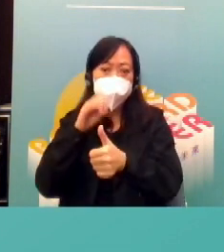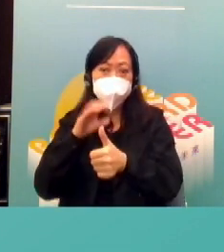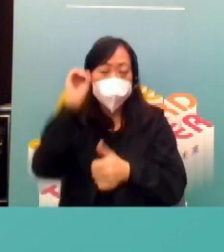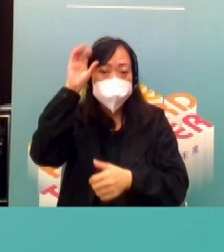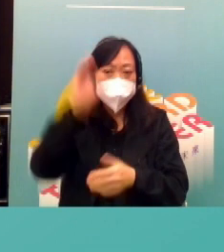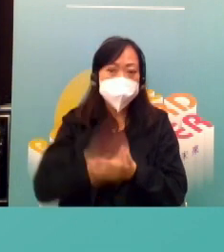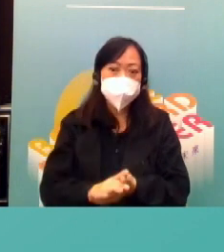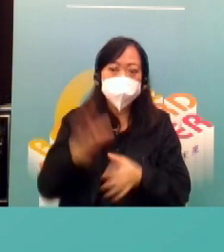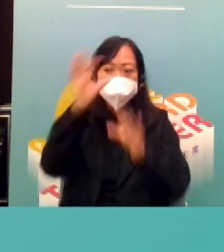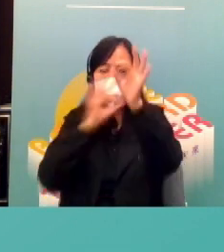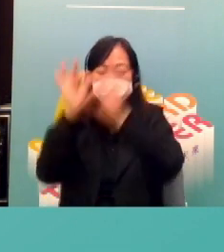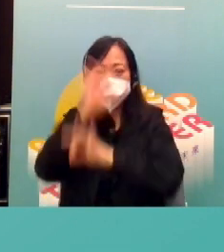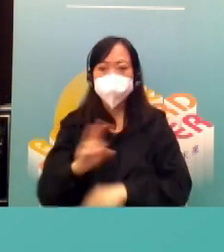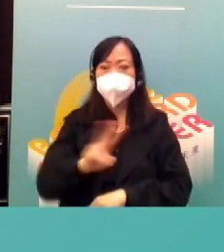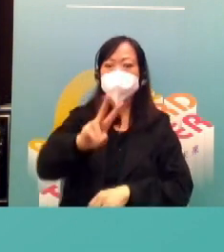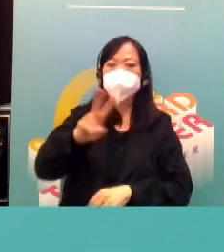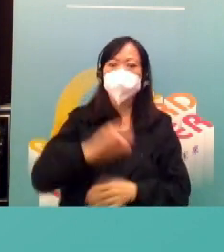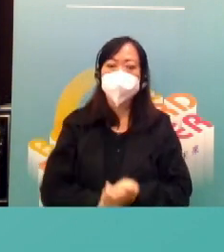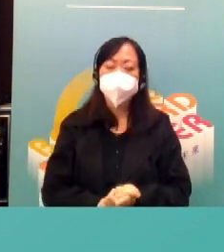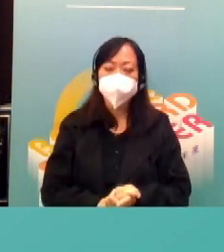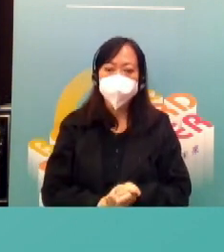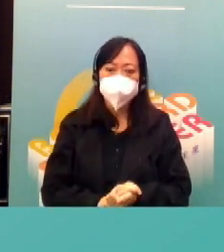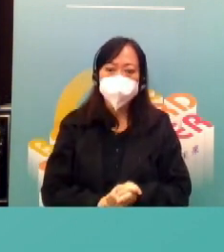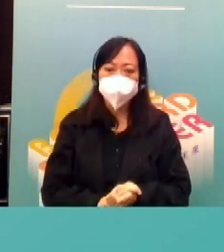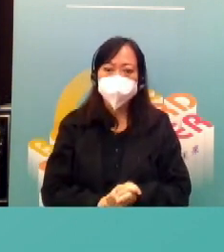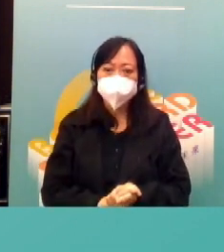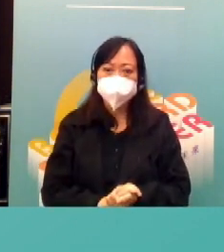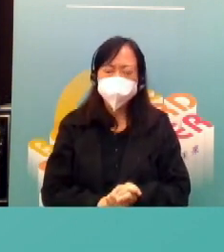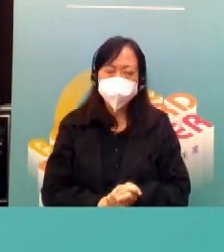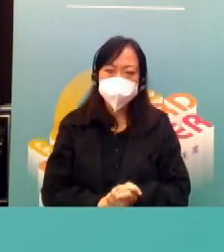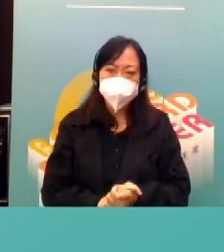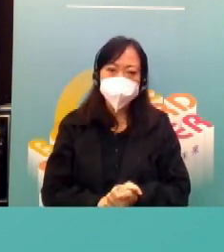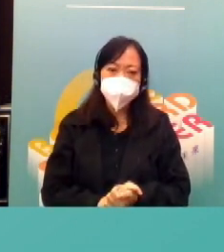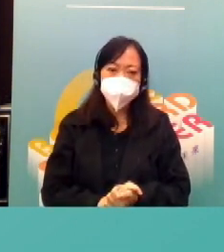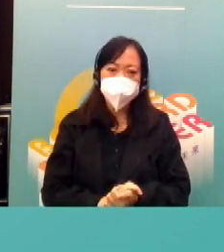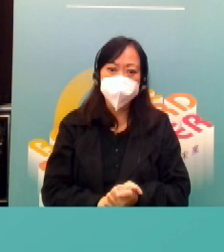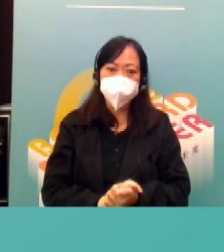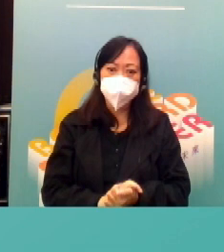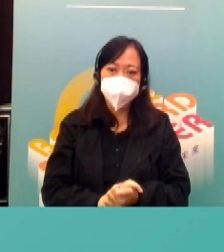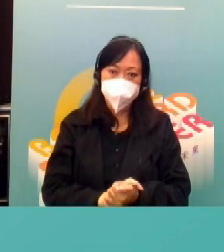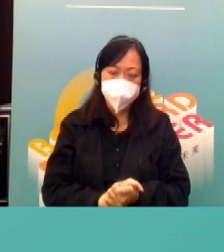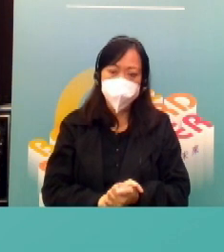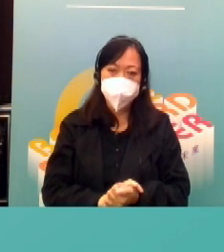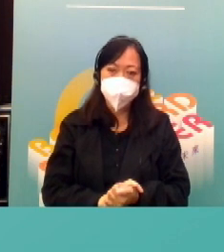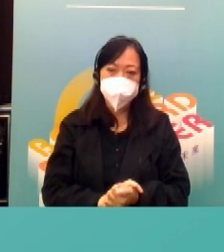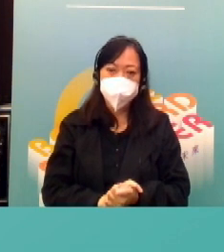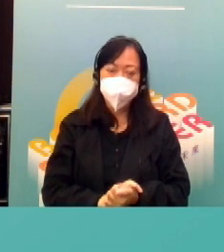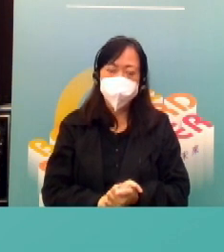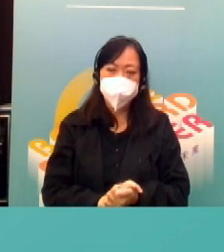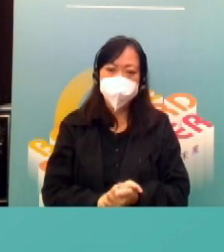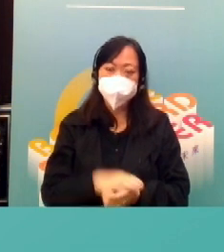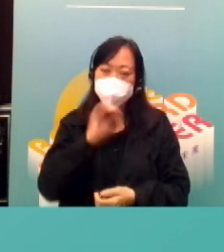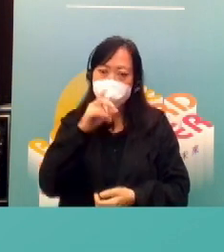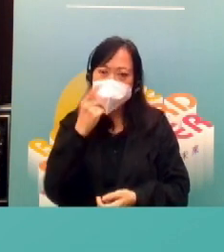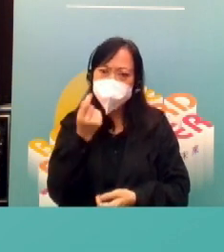just be 2 words, but it took a long time to get the sustainable business into that strategy and program. And that's the